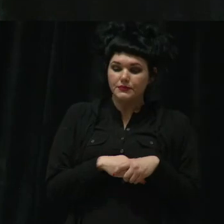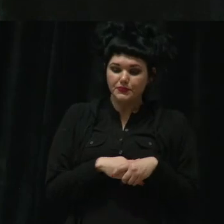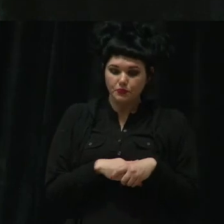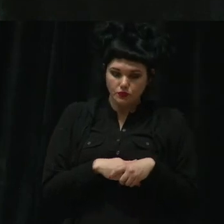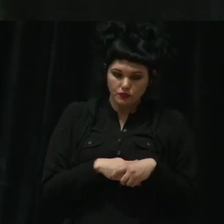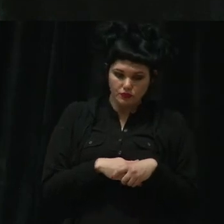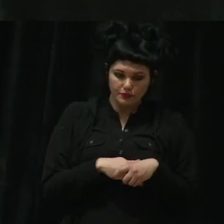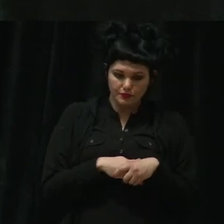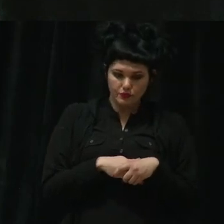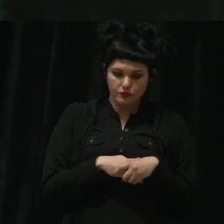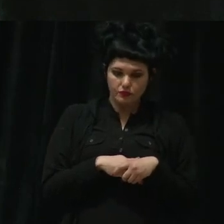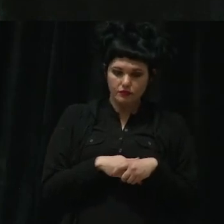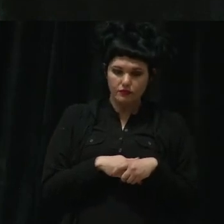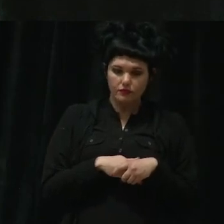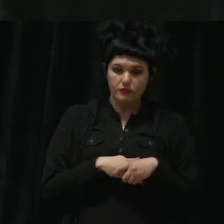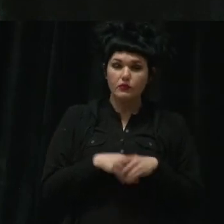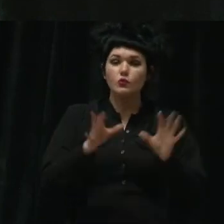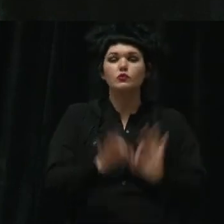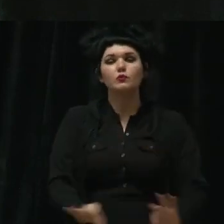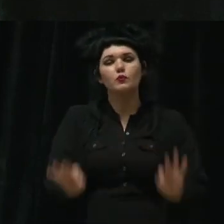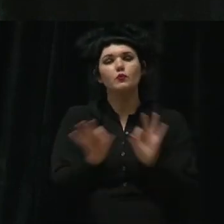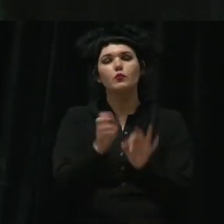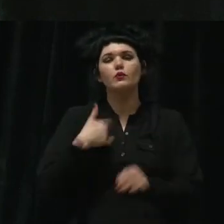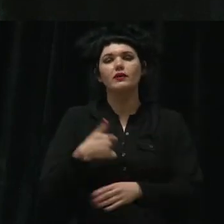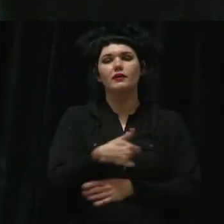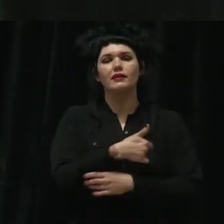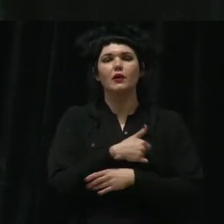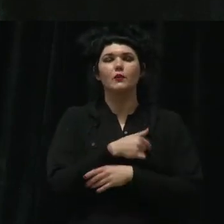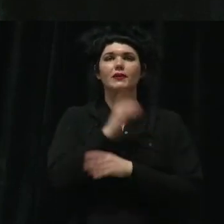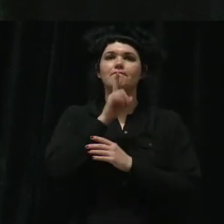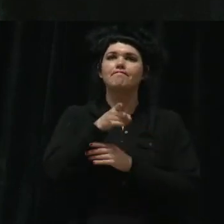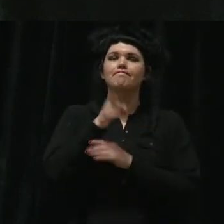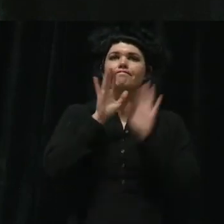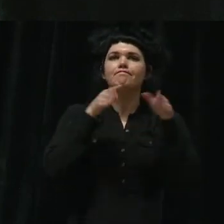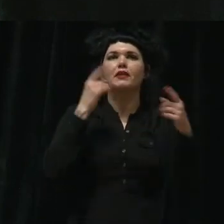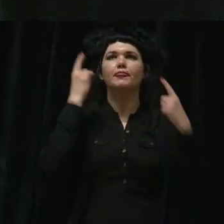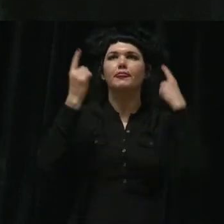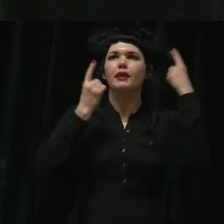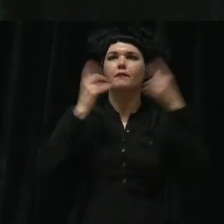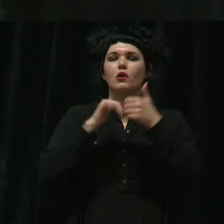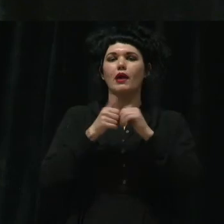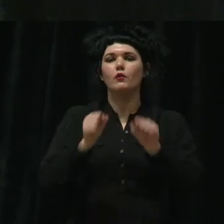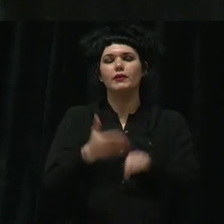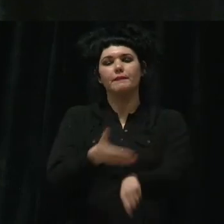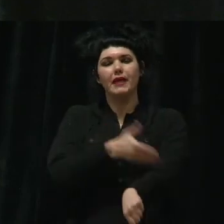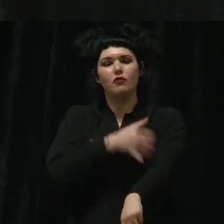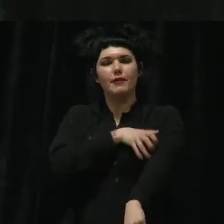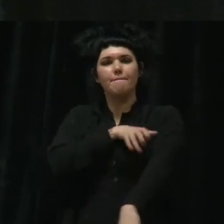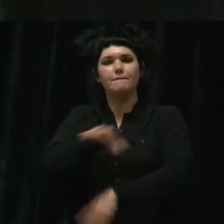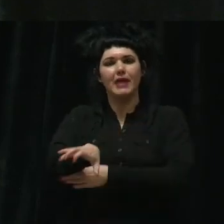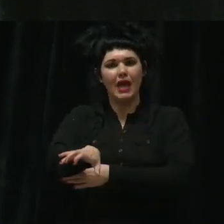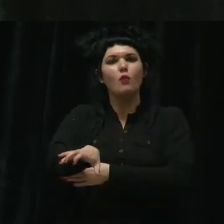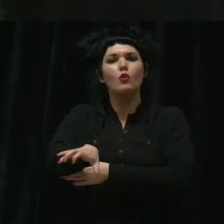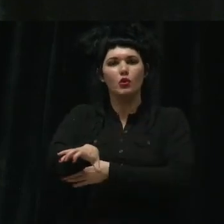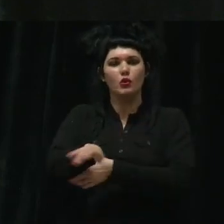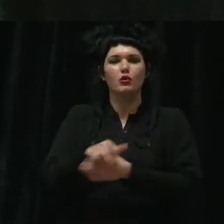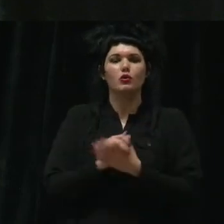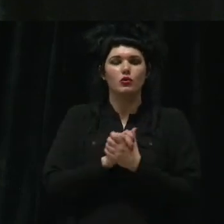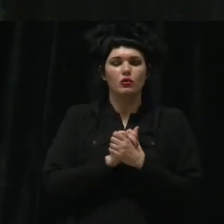And so it's important that we begin to think about ways to better empower